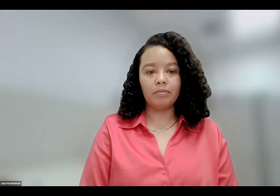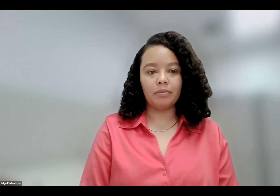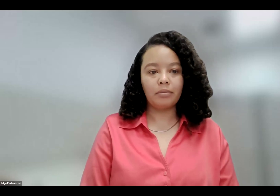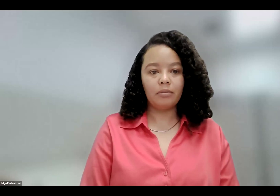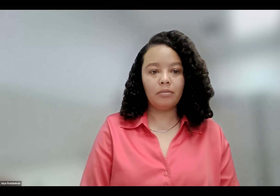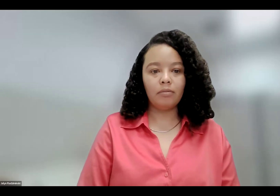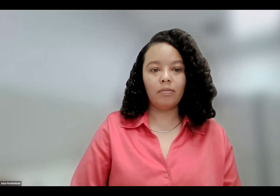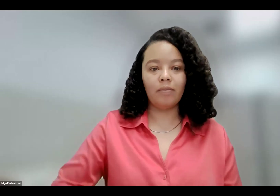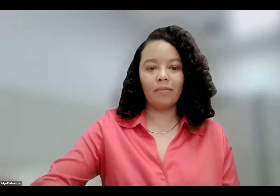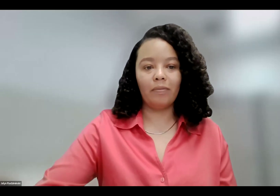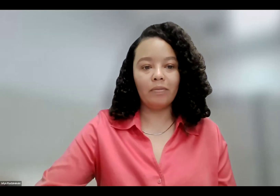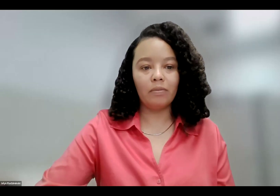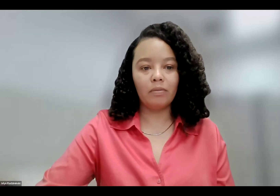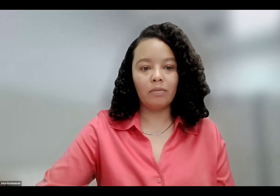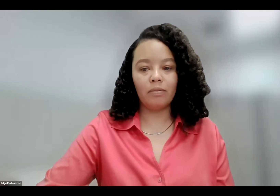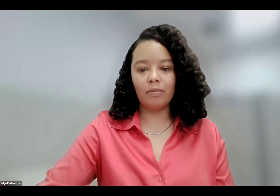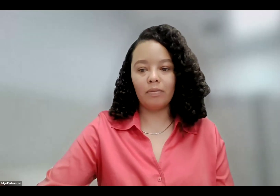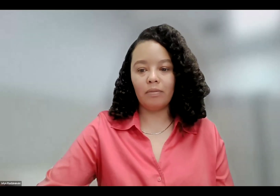communications@bazelon.org.